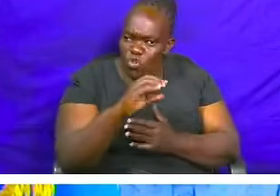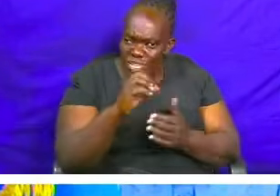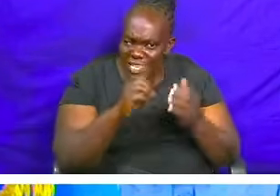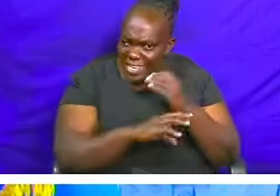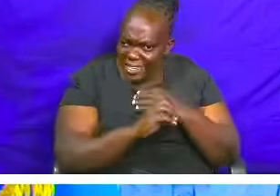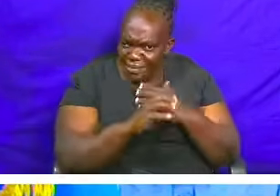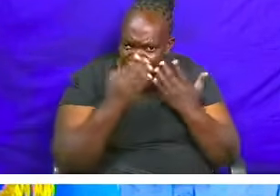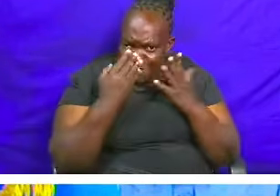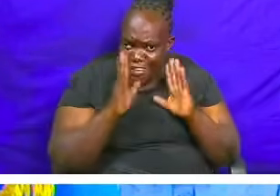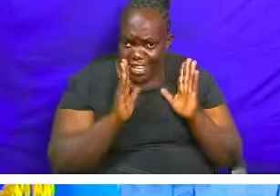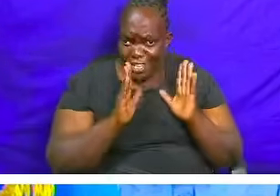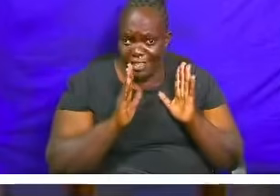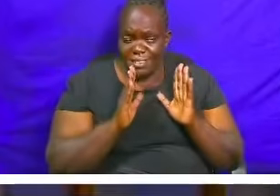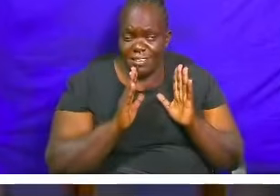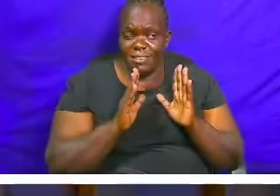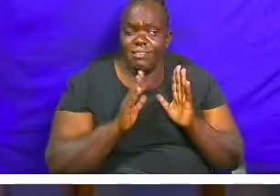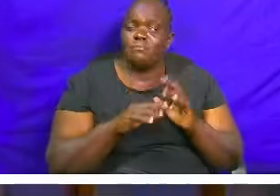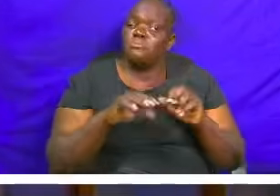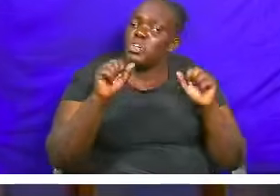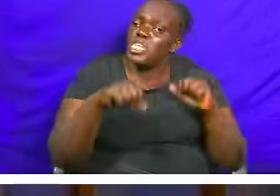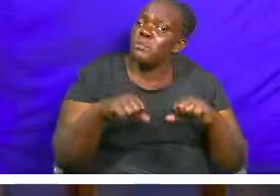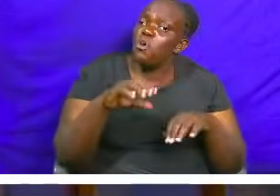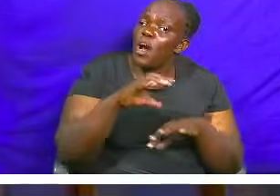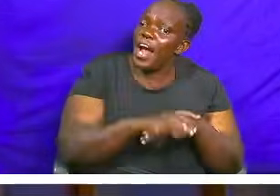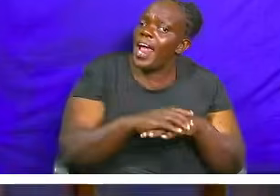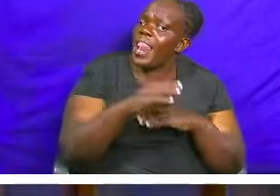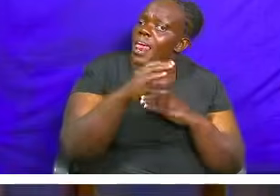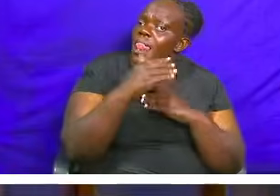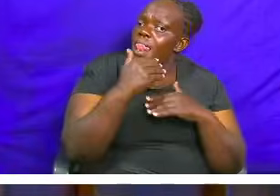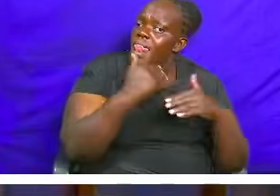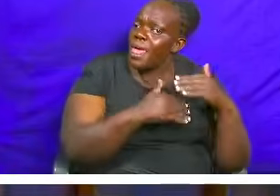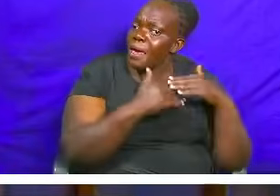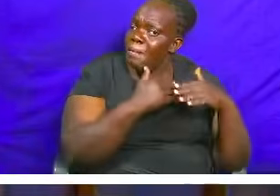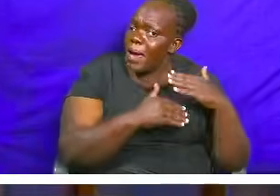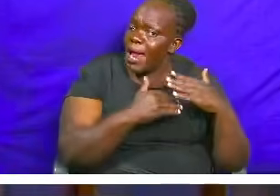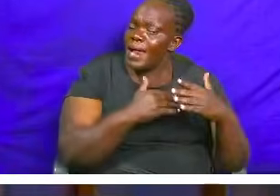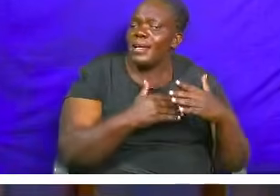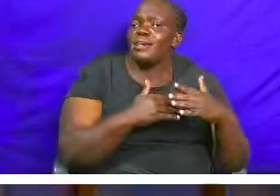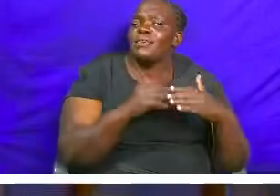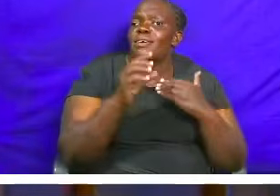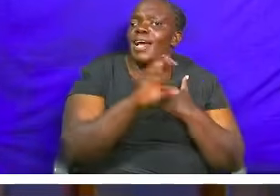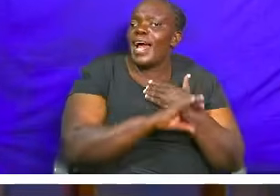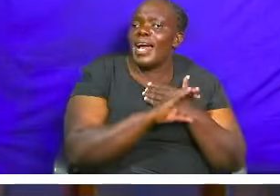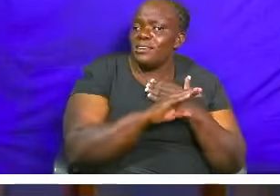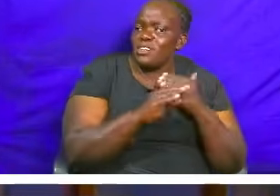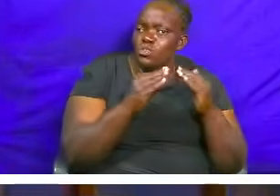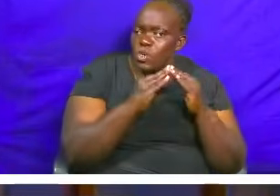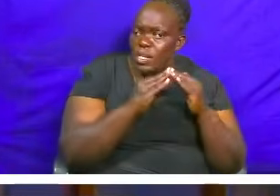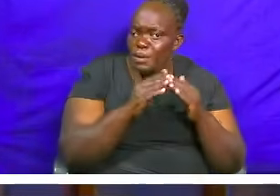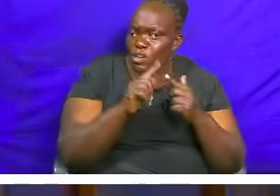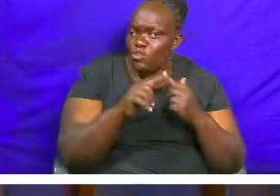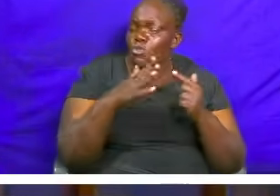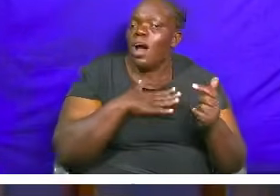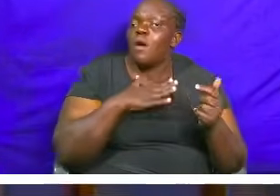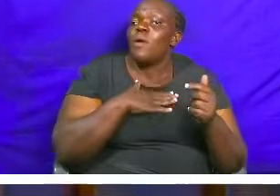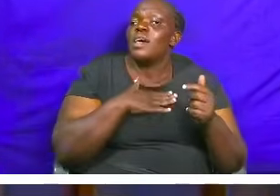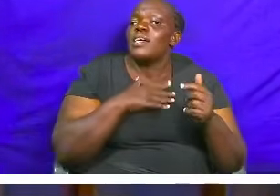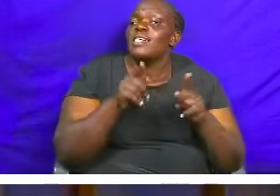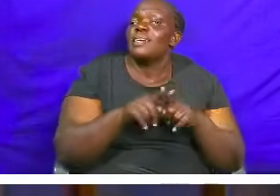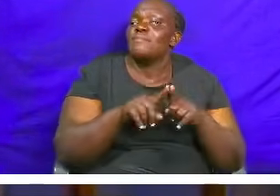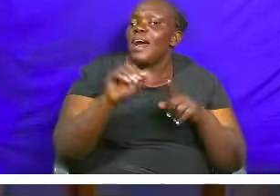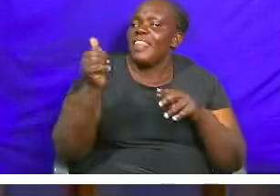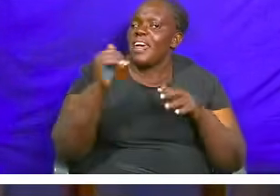Yeah, you could find some neighboring countries, their prices are almost equivalent to ours or even slightly